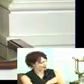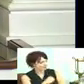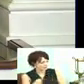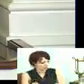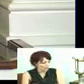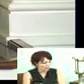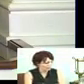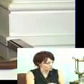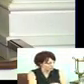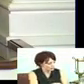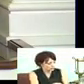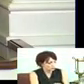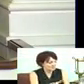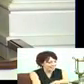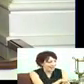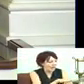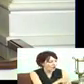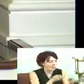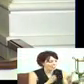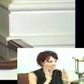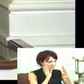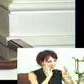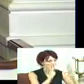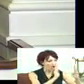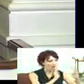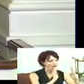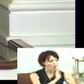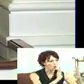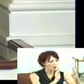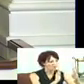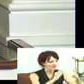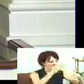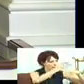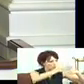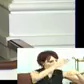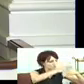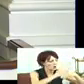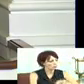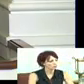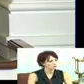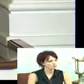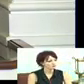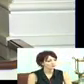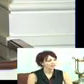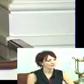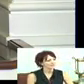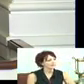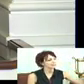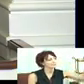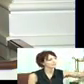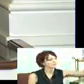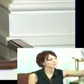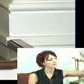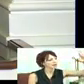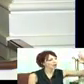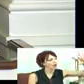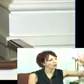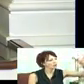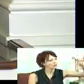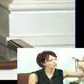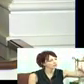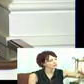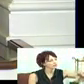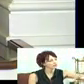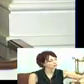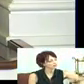a little cove in the hallway where we had a window facing the west, and the sun was setting, and Sini there, and I